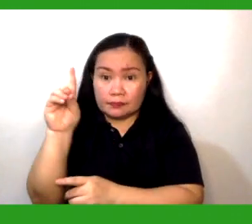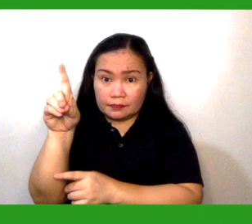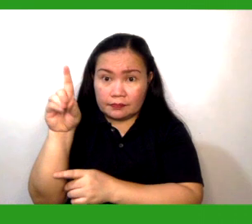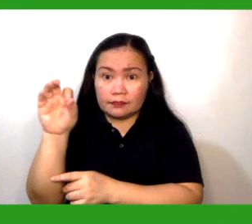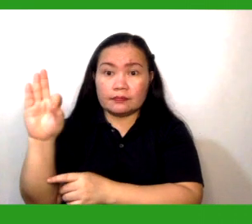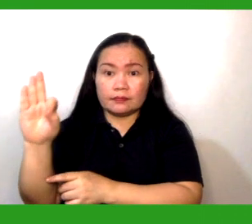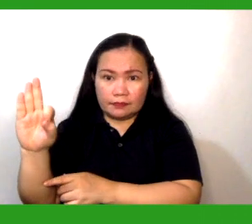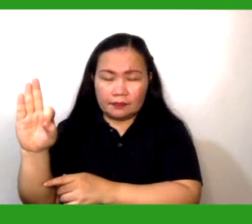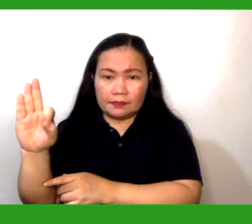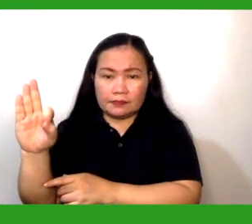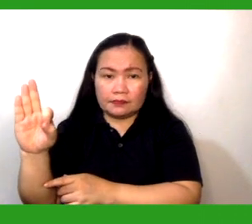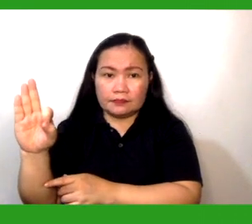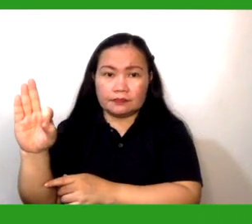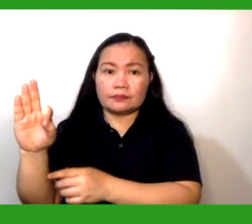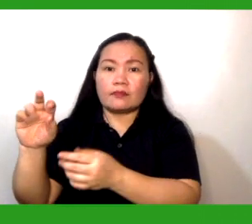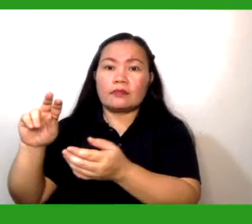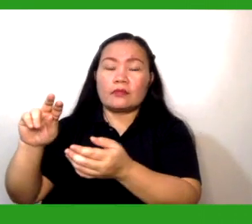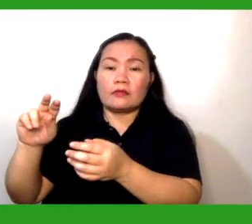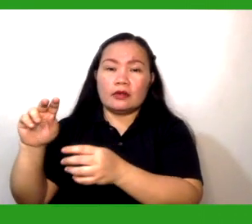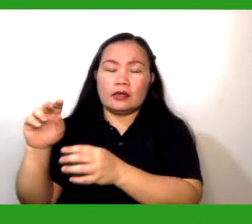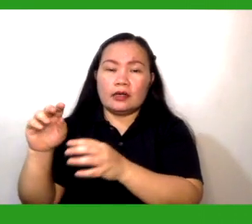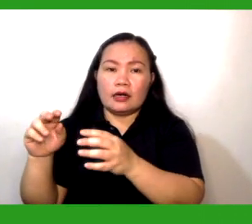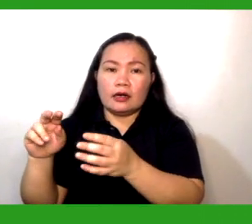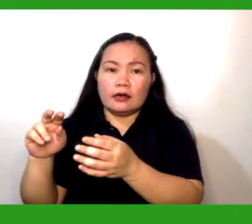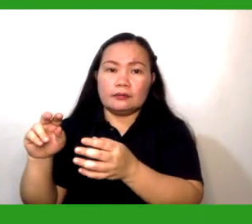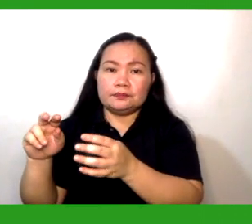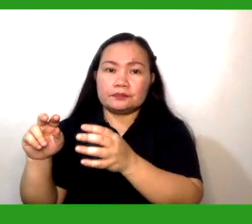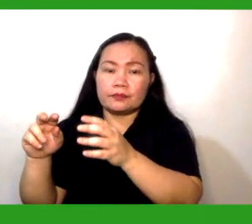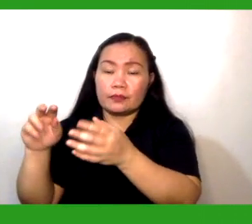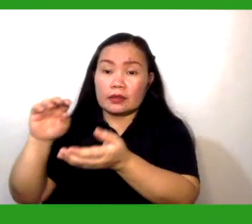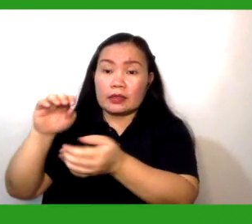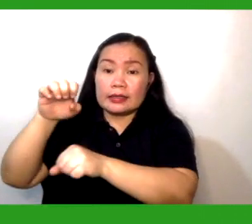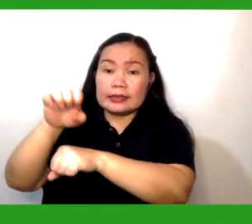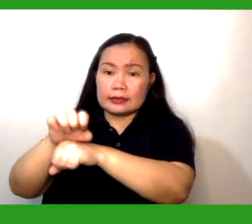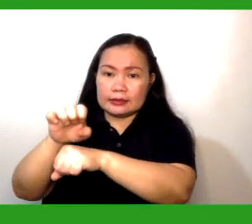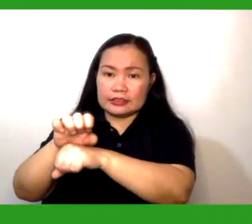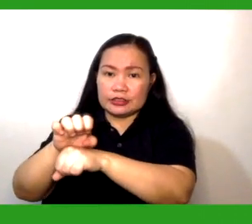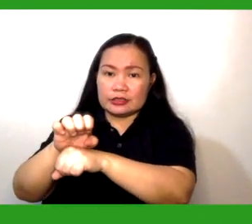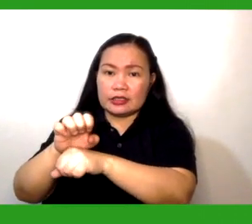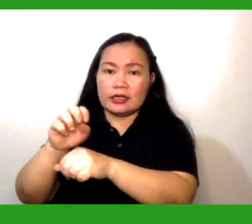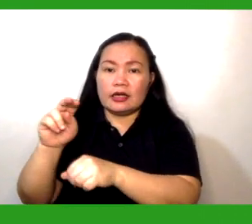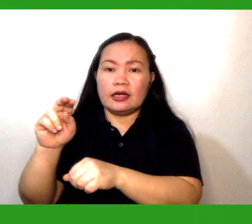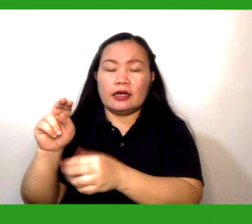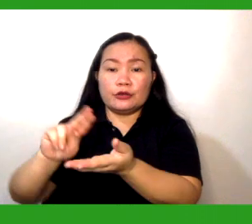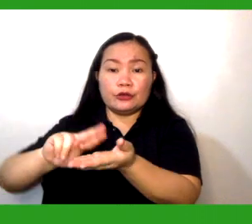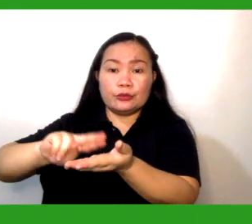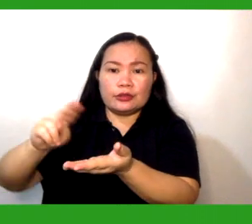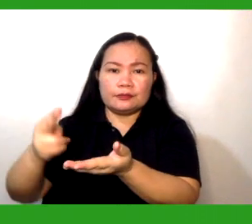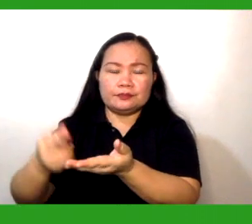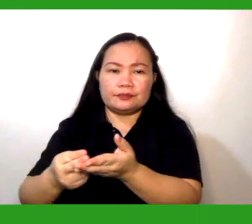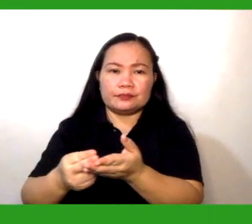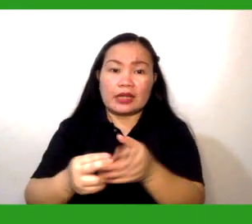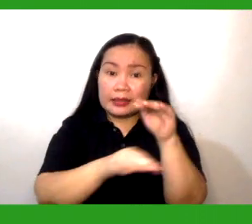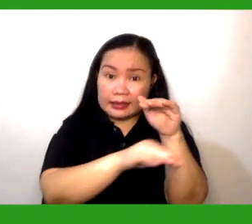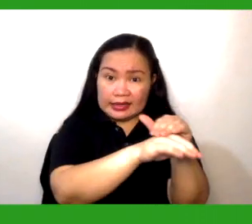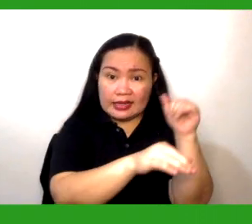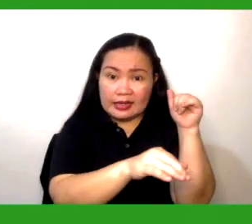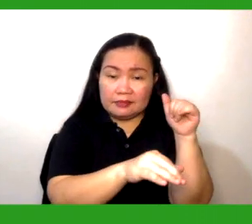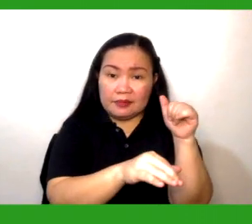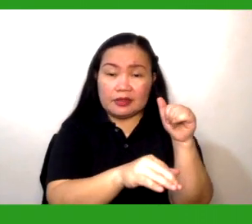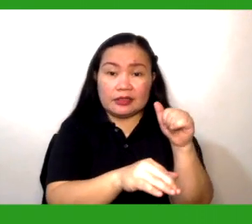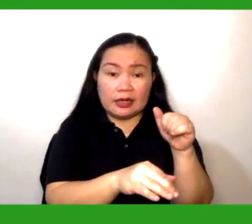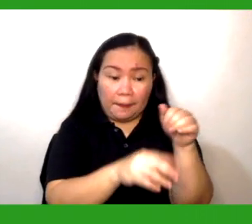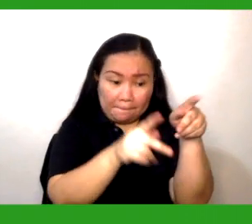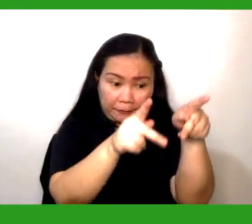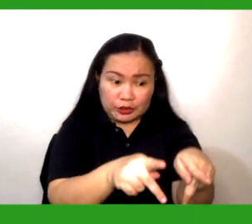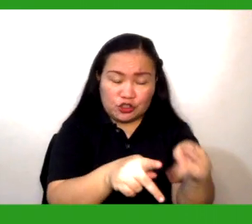English system. So, ang mga pangalan nila ay pinangalan po sa mga scientist din po,